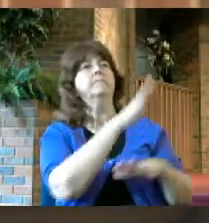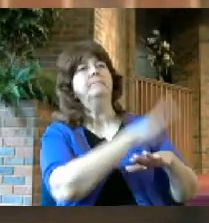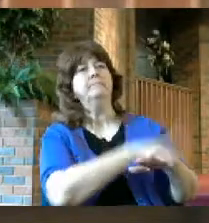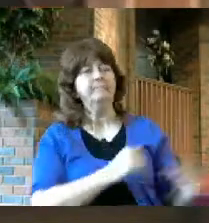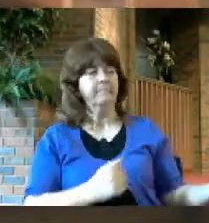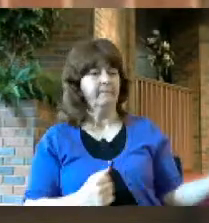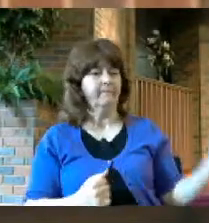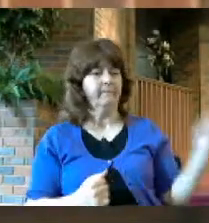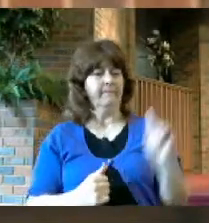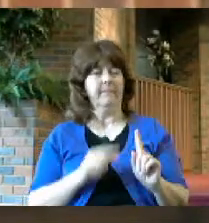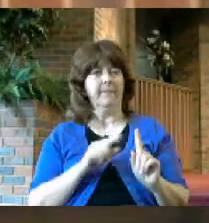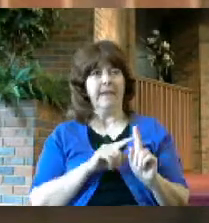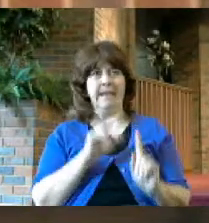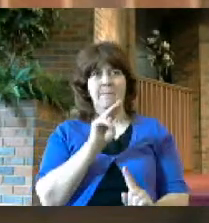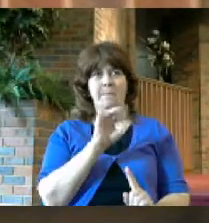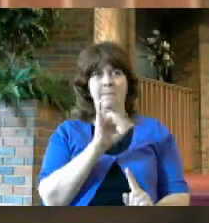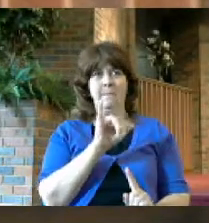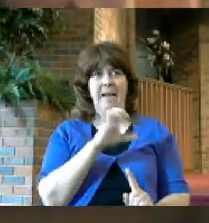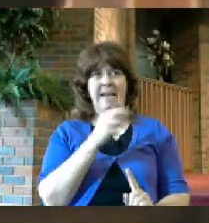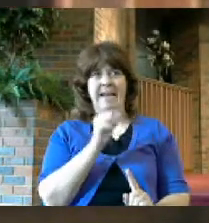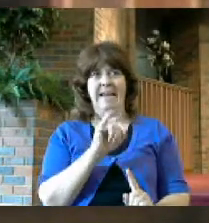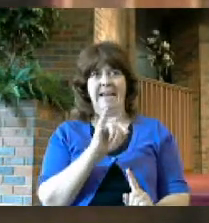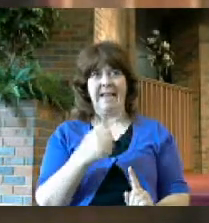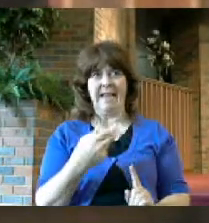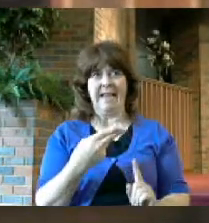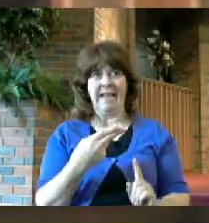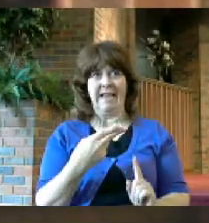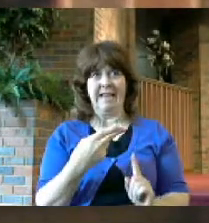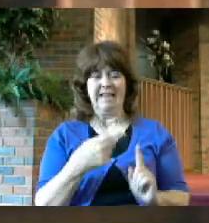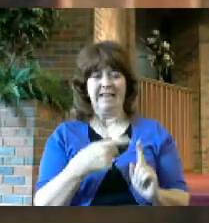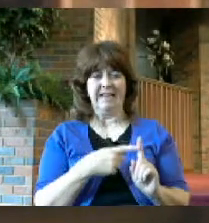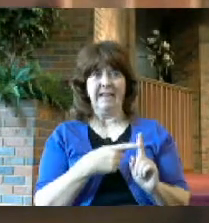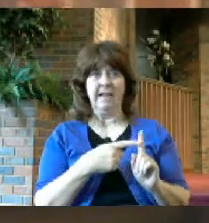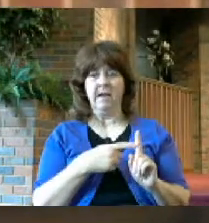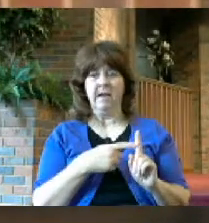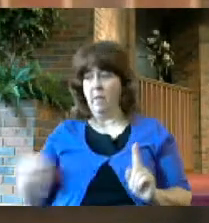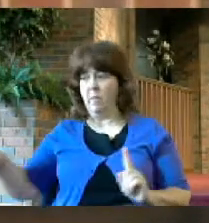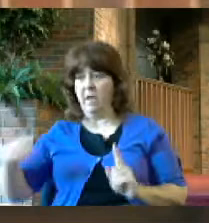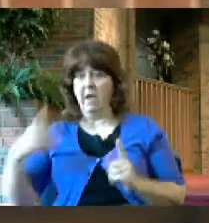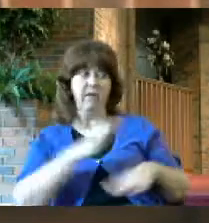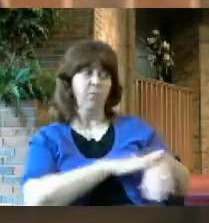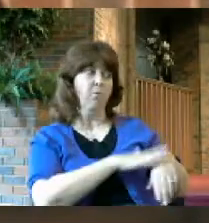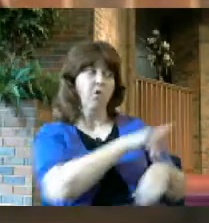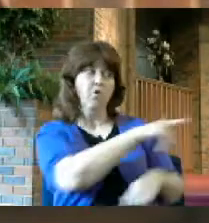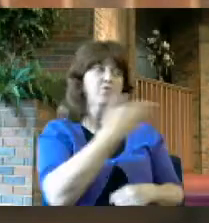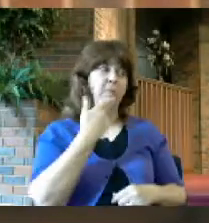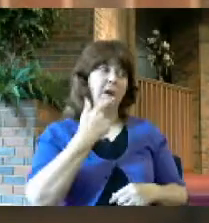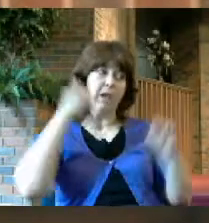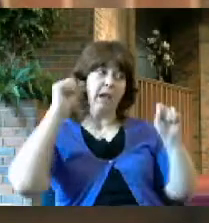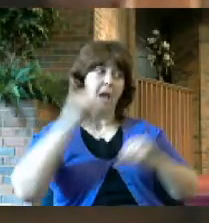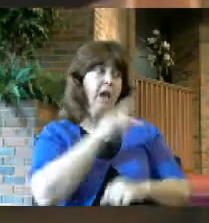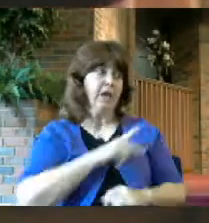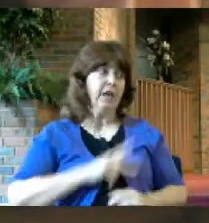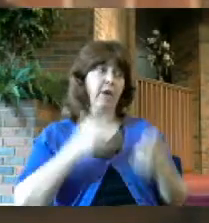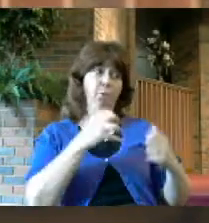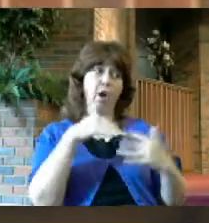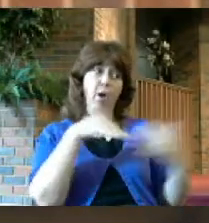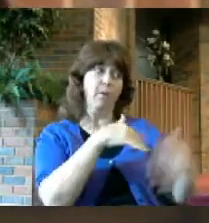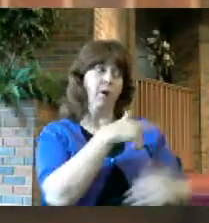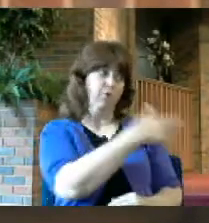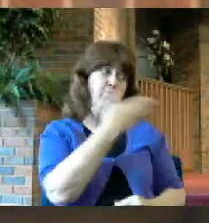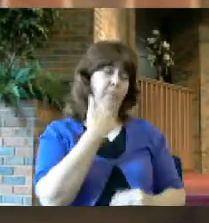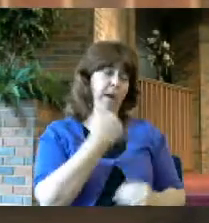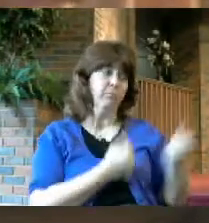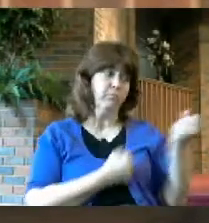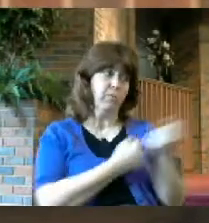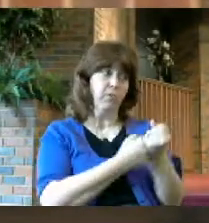by all the false prophets, "You tell the king what he wants to hear. He wants to go up and do this battle, and you don't say anything that'll upset him. You say exactly what we